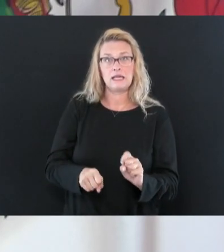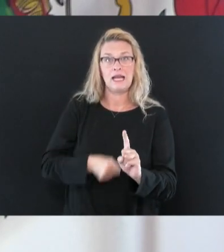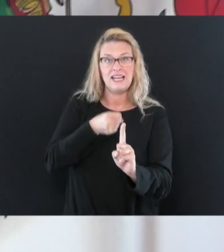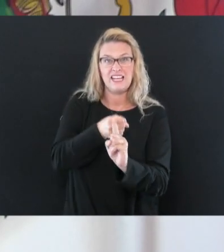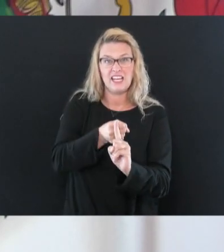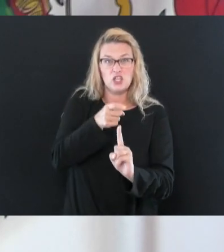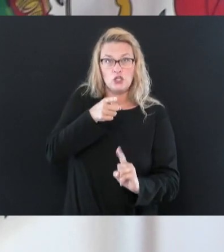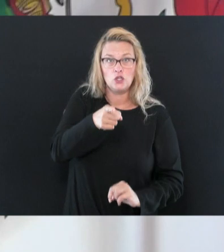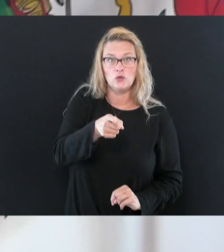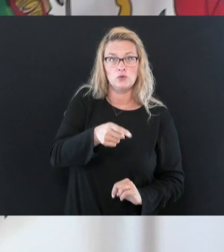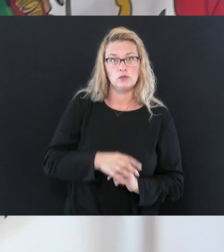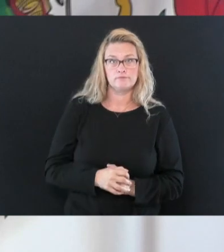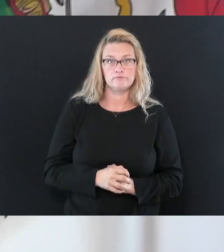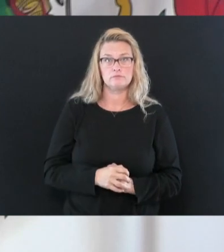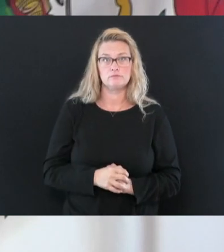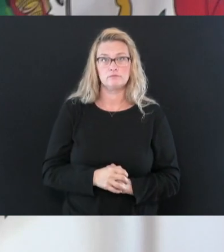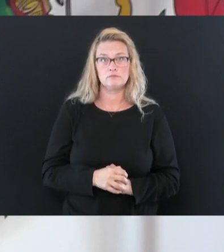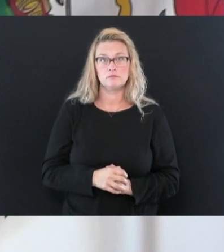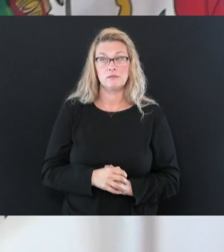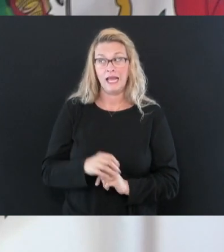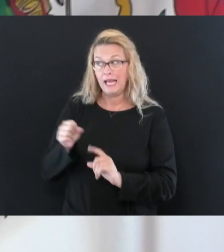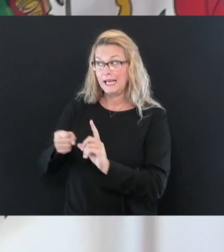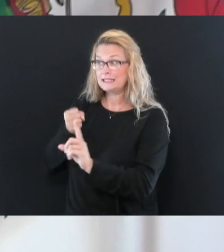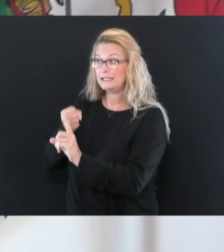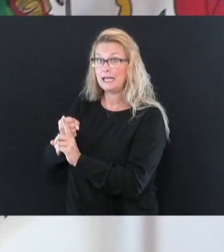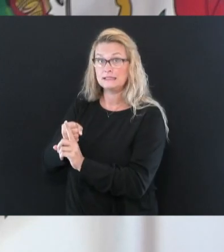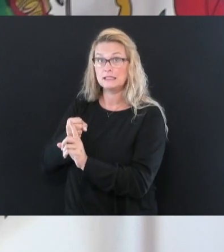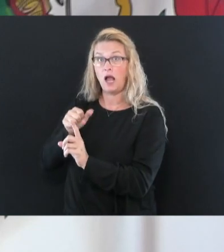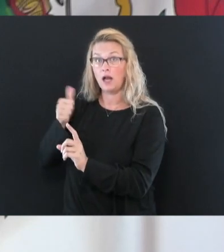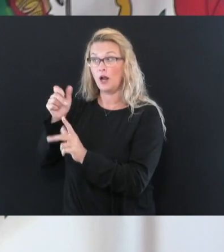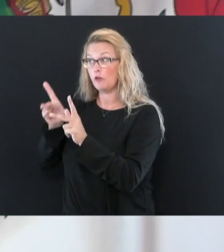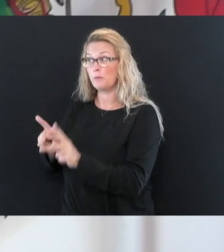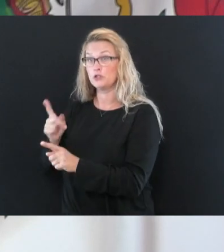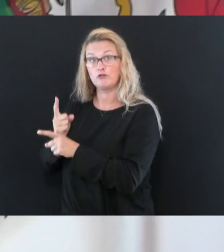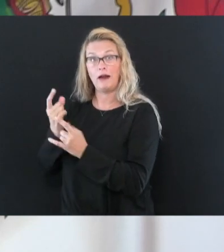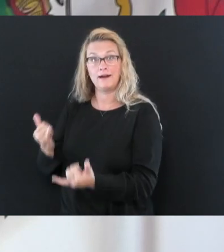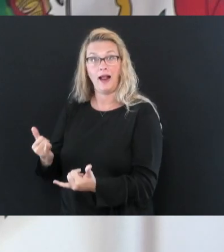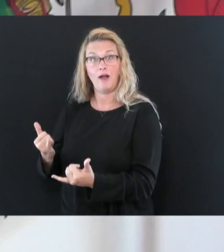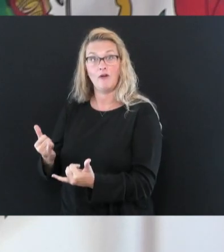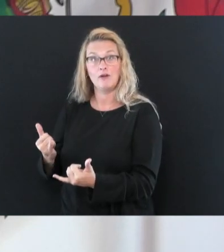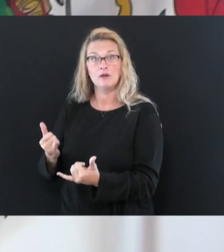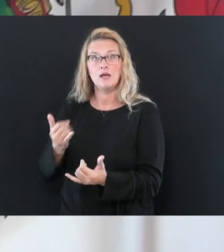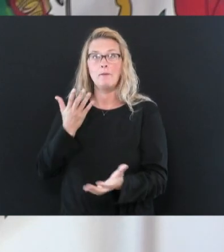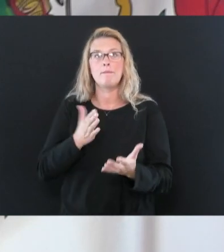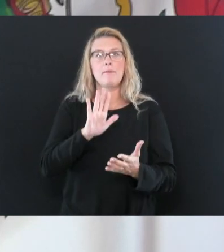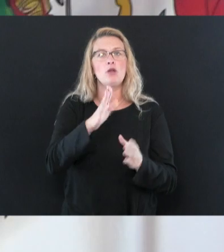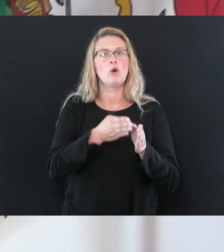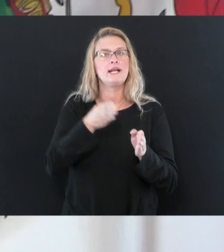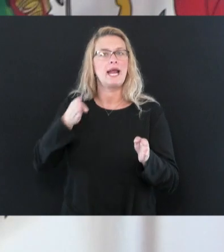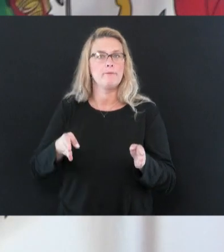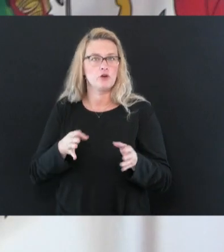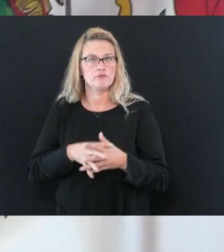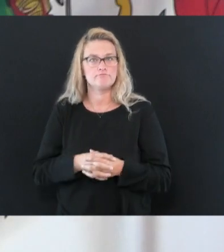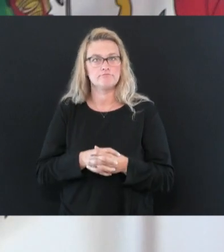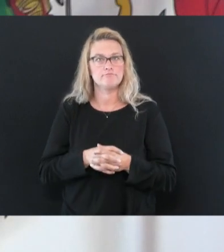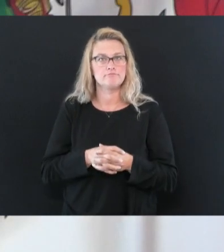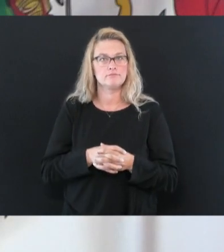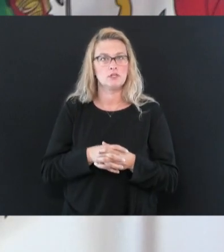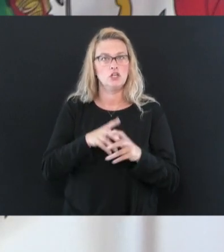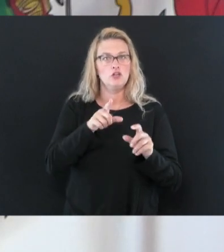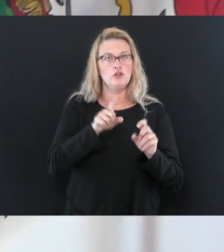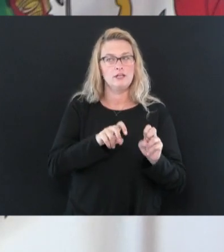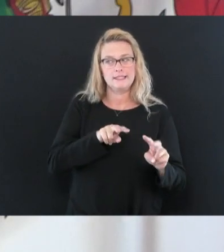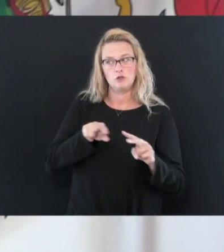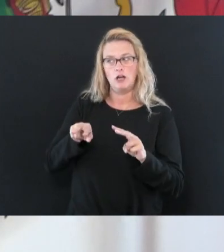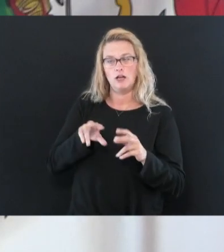is hitting somebody, and it is hitting somebody that is your neighbor that you need to love, and I know you